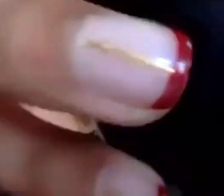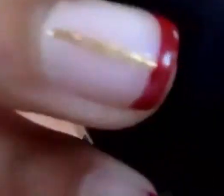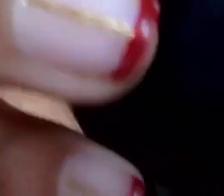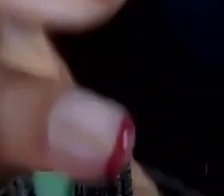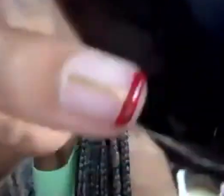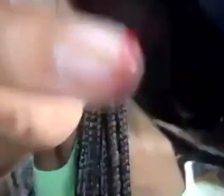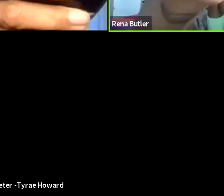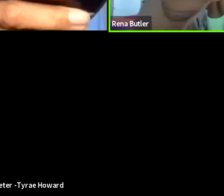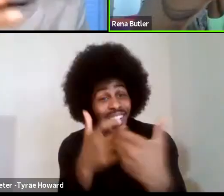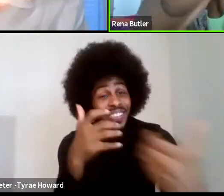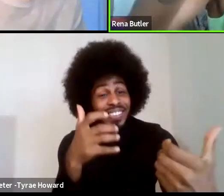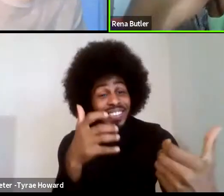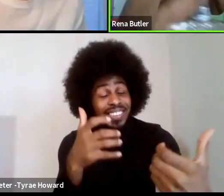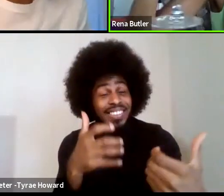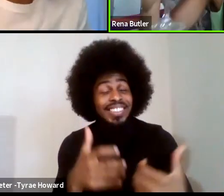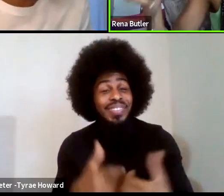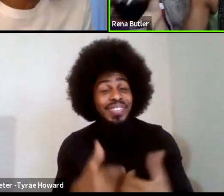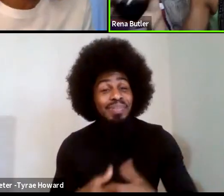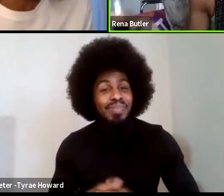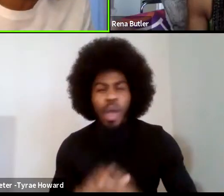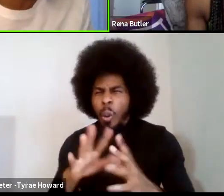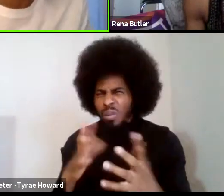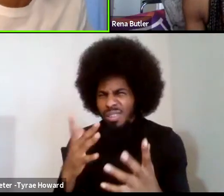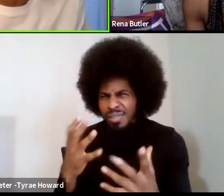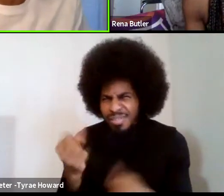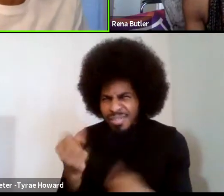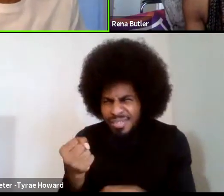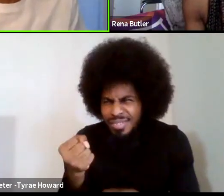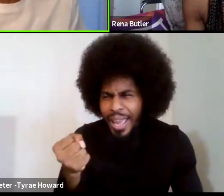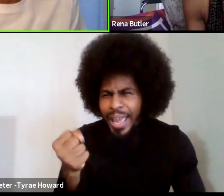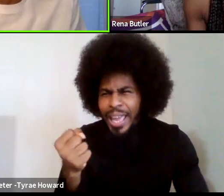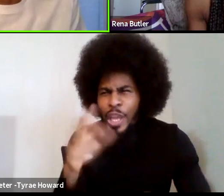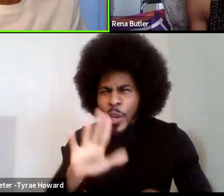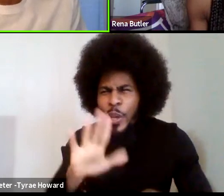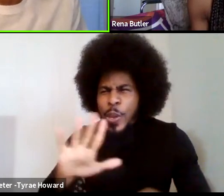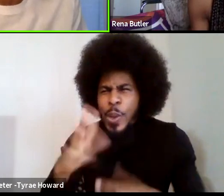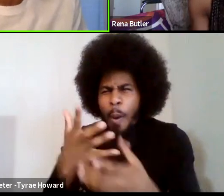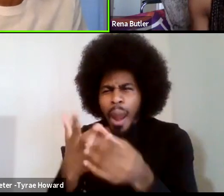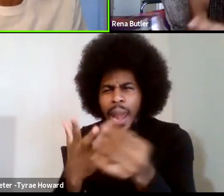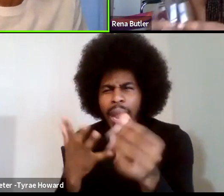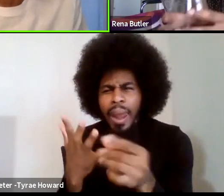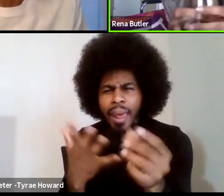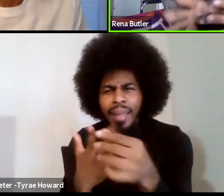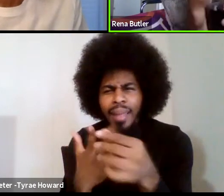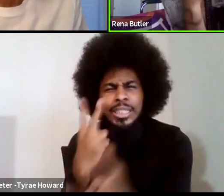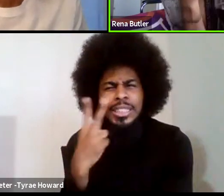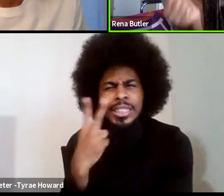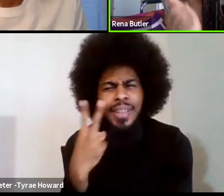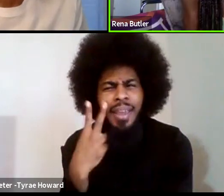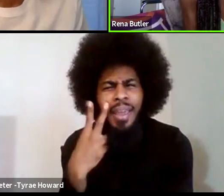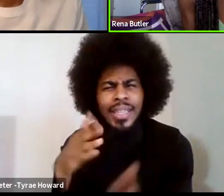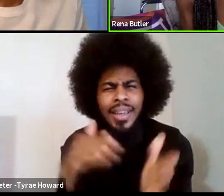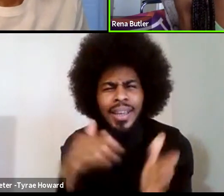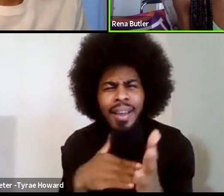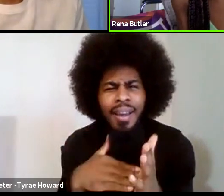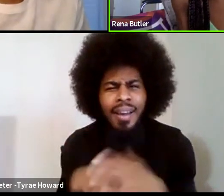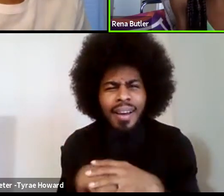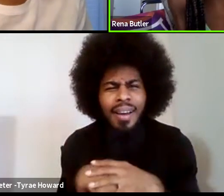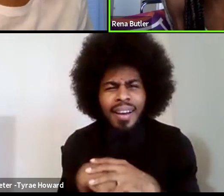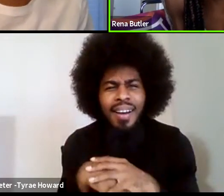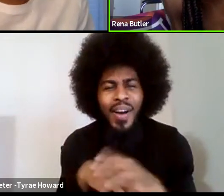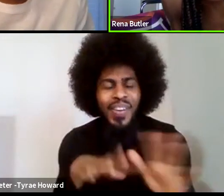like, Wait a minute. Let me see those nails. Wait, do that again. Oh, let me get, because there's one chip on this